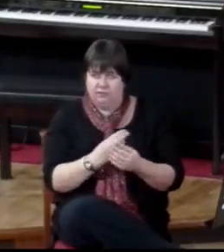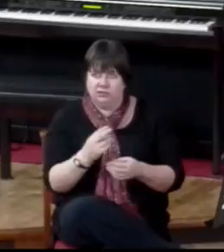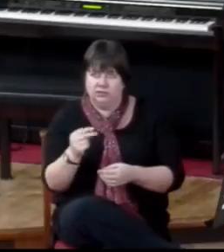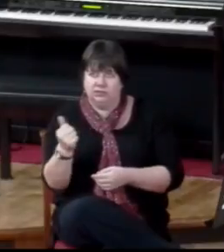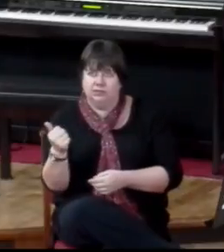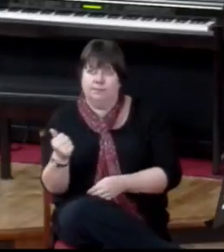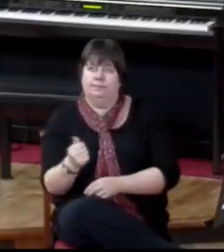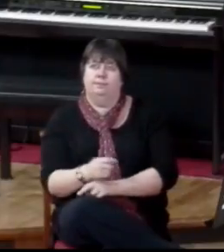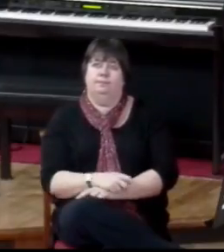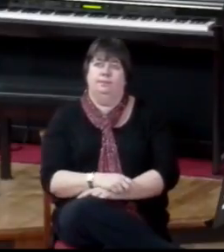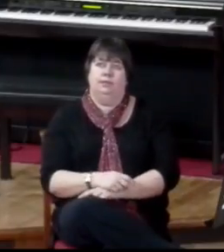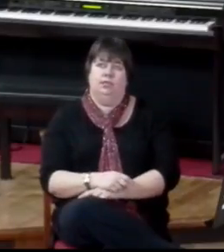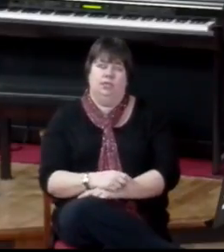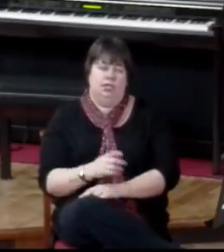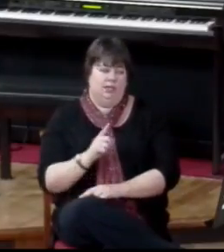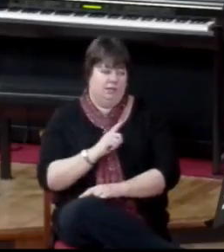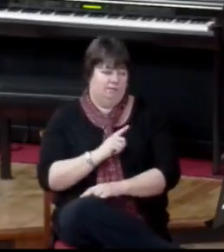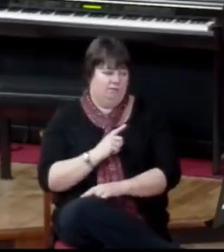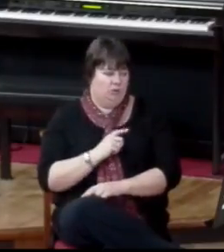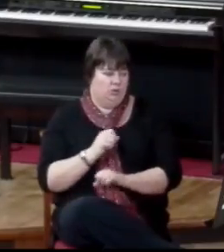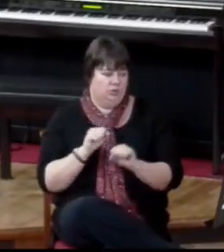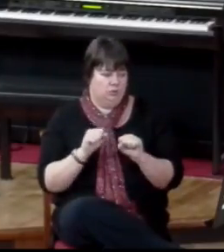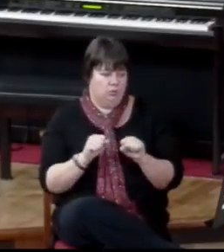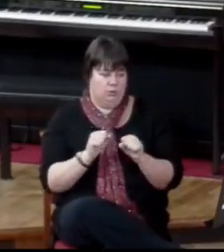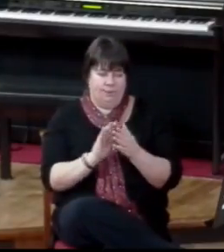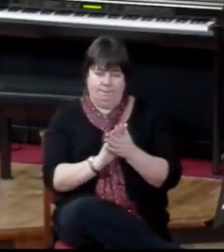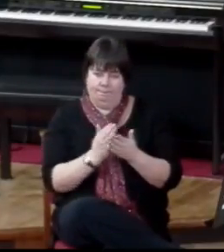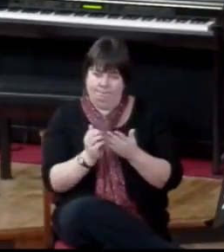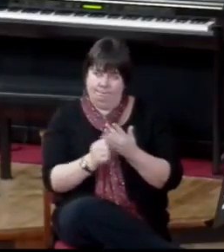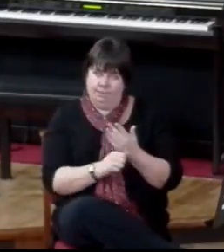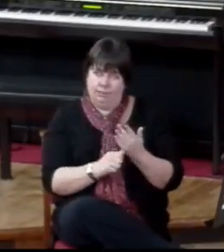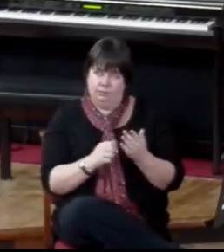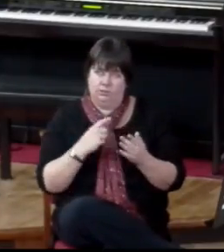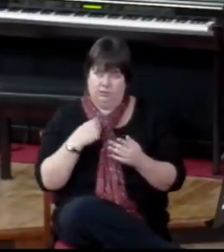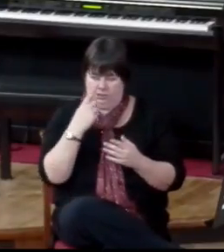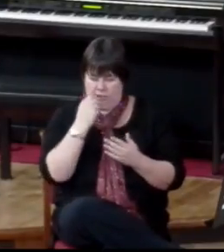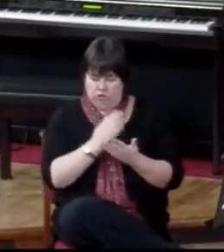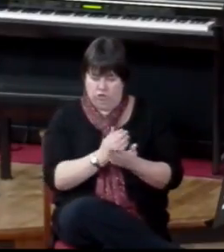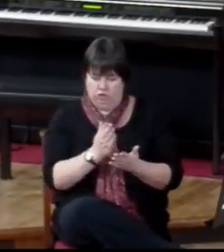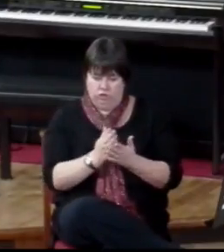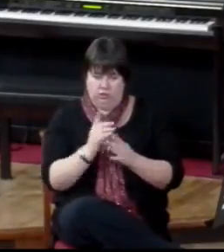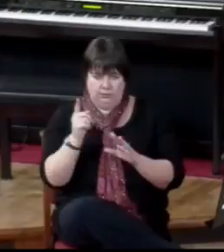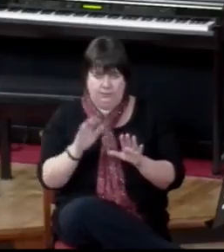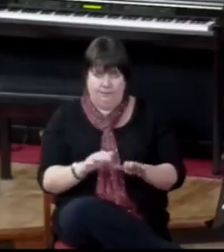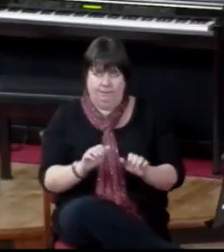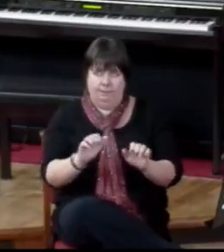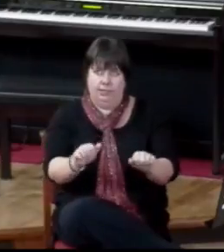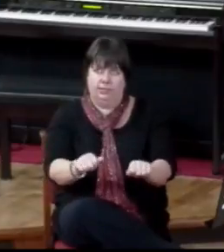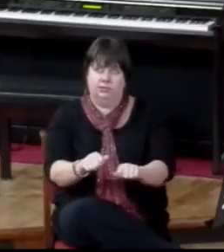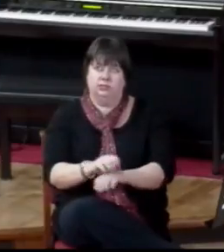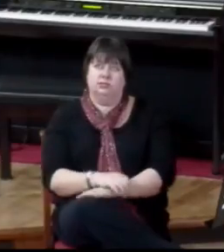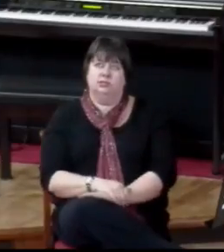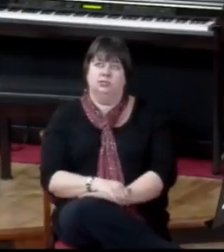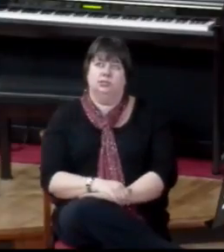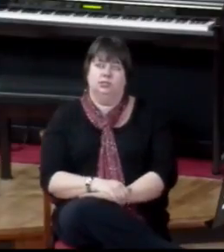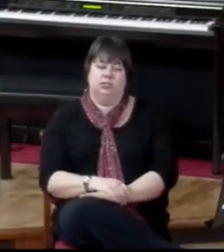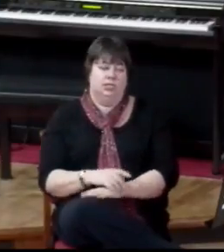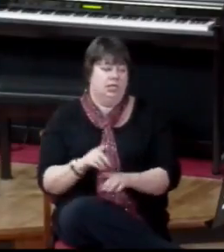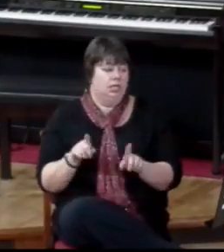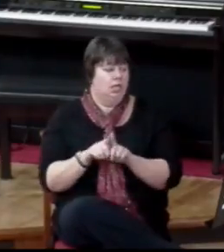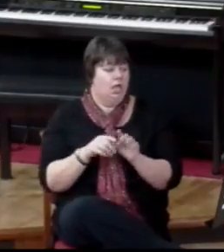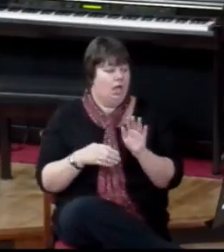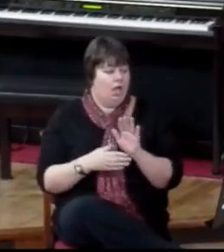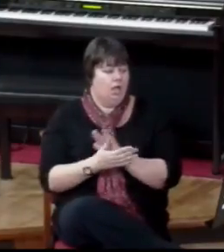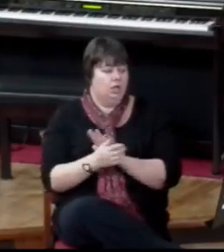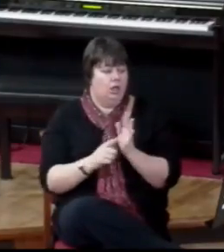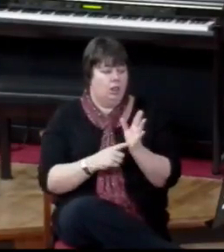this for the sake of the gospel, that I may share in its blessings. For those under the law, I became like one under